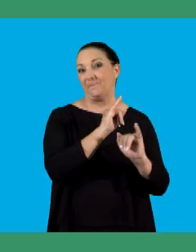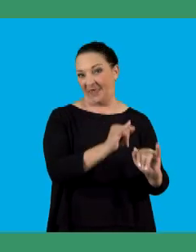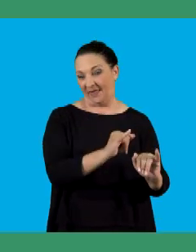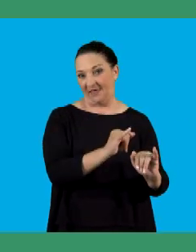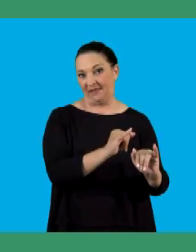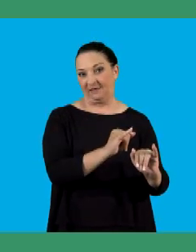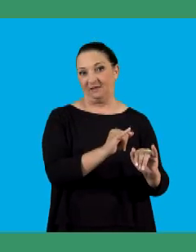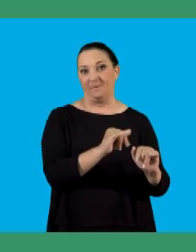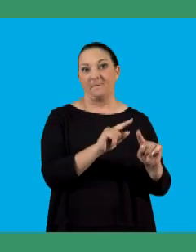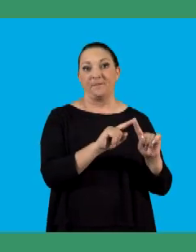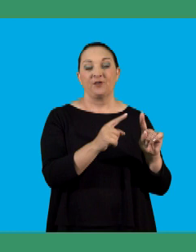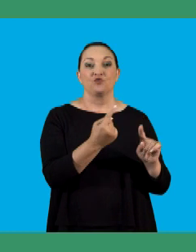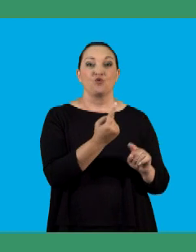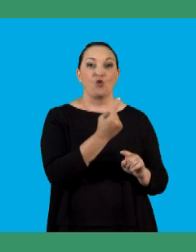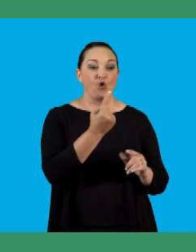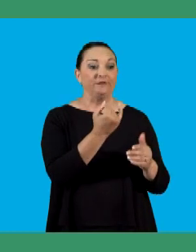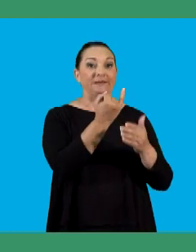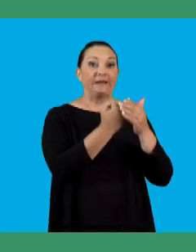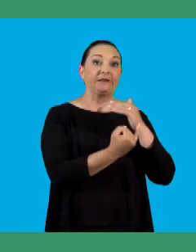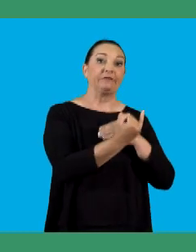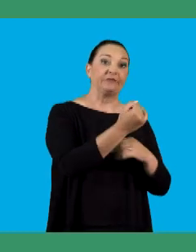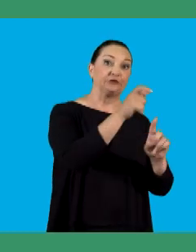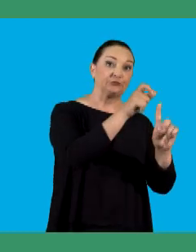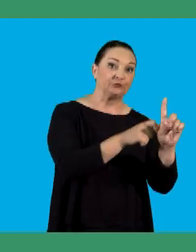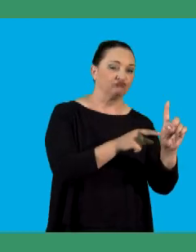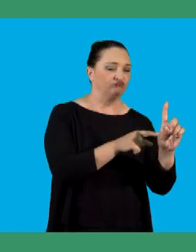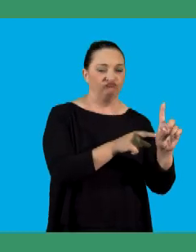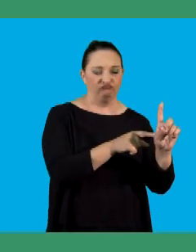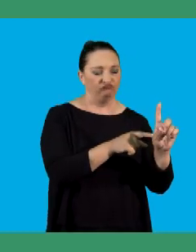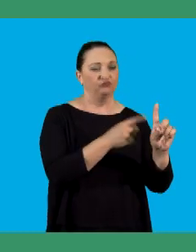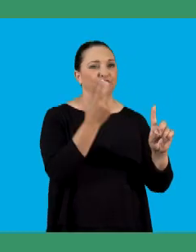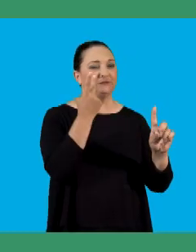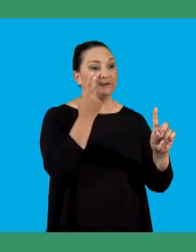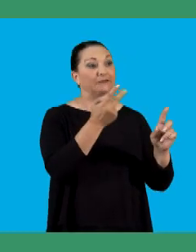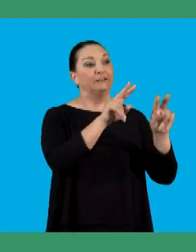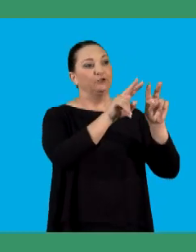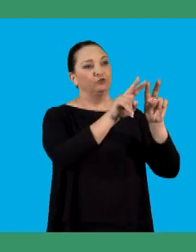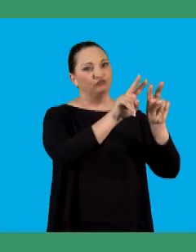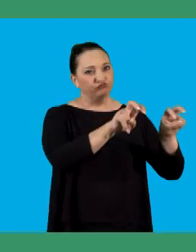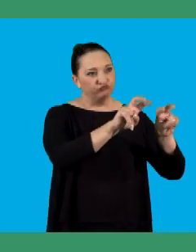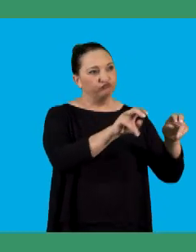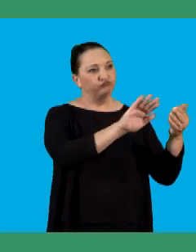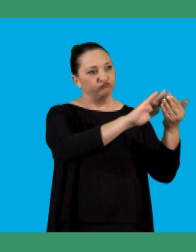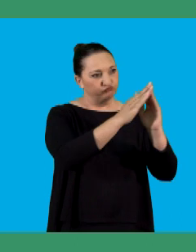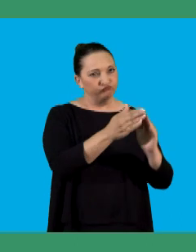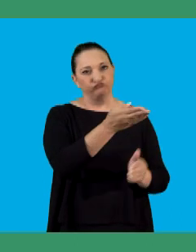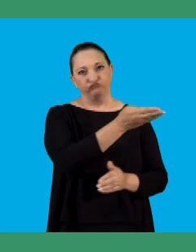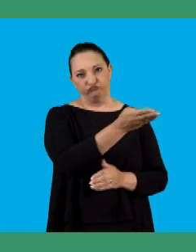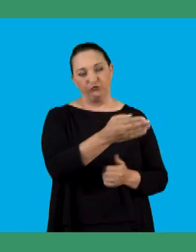society. We are not only looking at an individual, but the society at large.